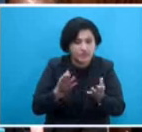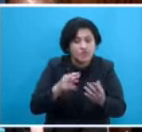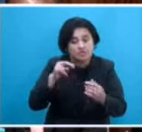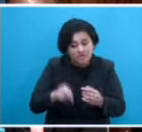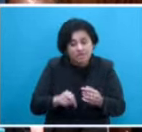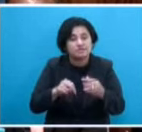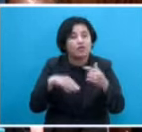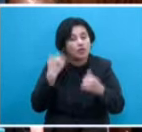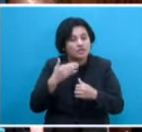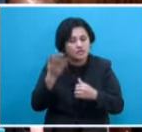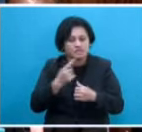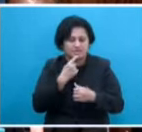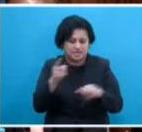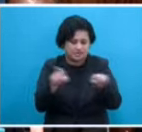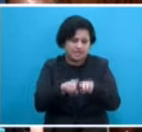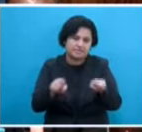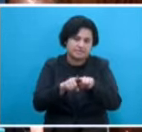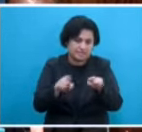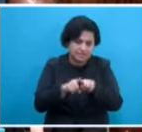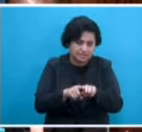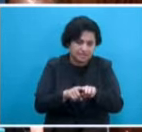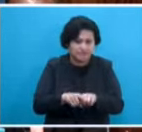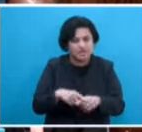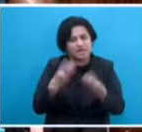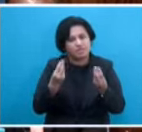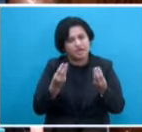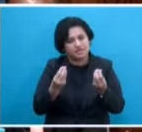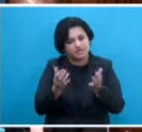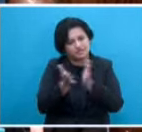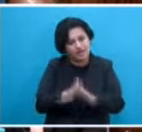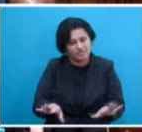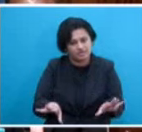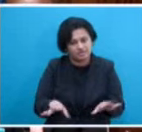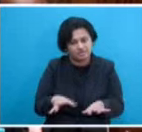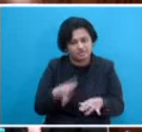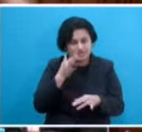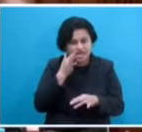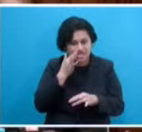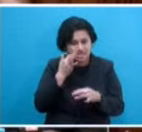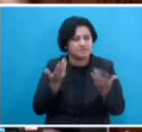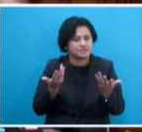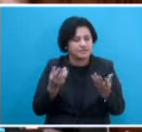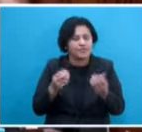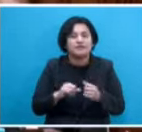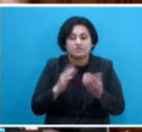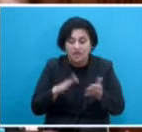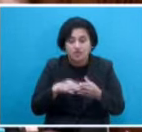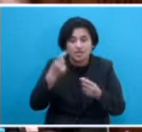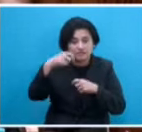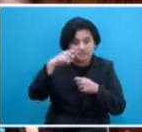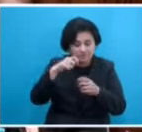common excuse, no money. Businesses are losing faith in the government with overly aggressive tax audits